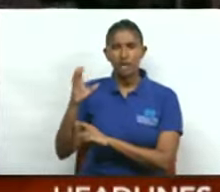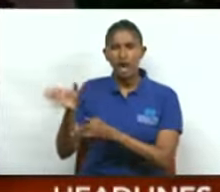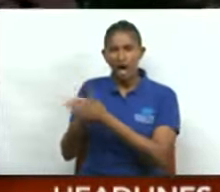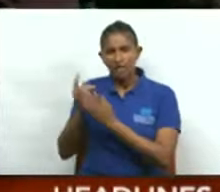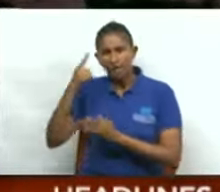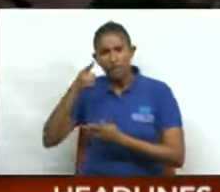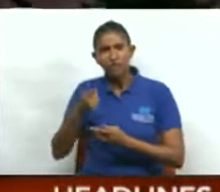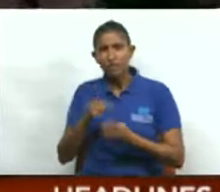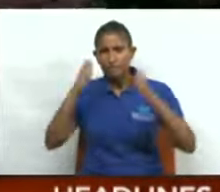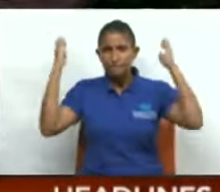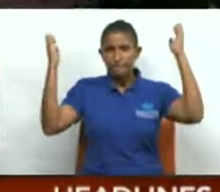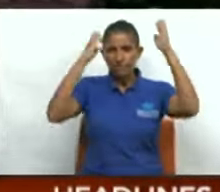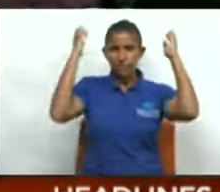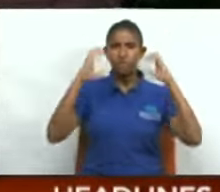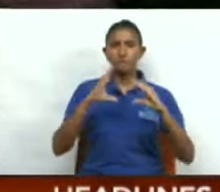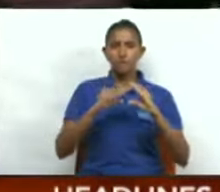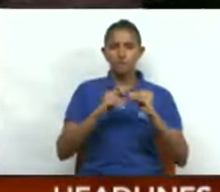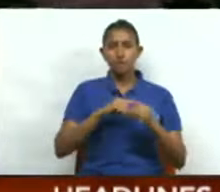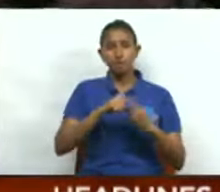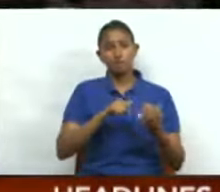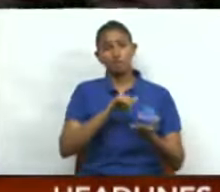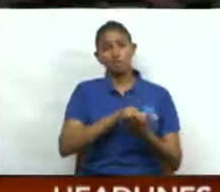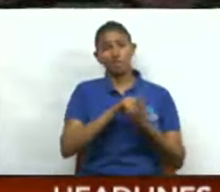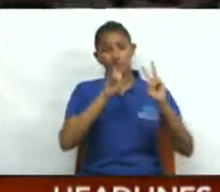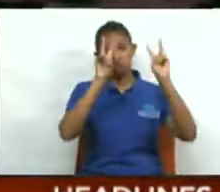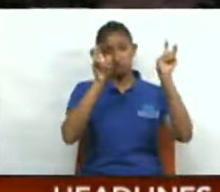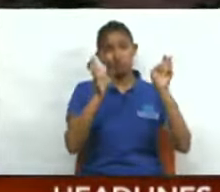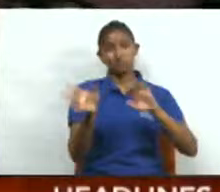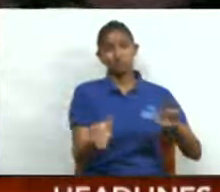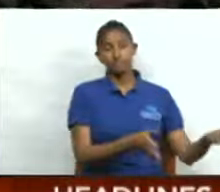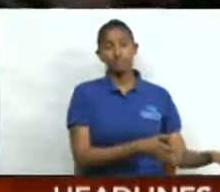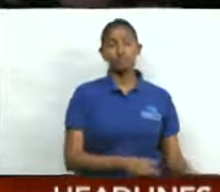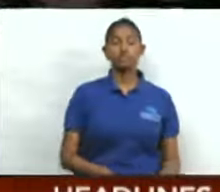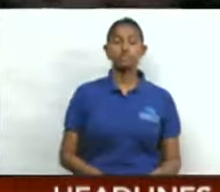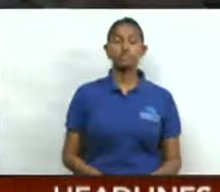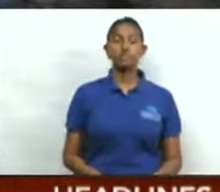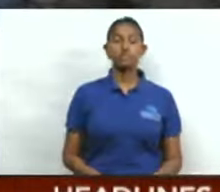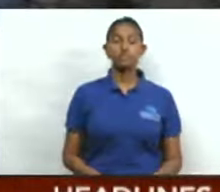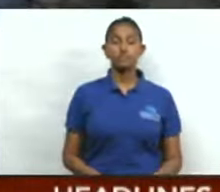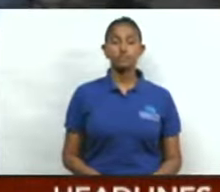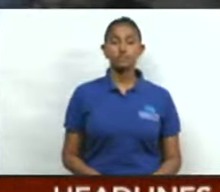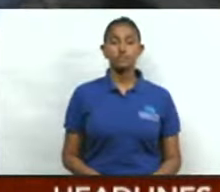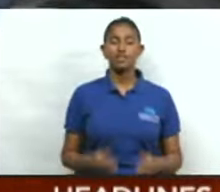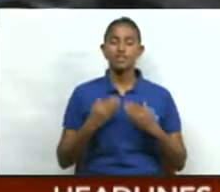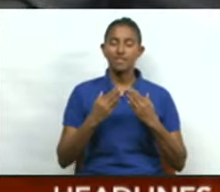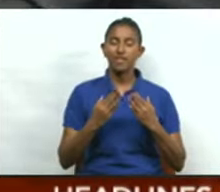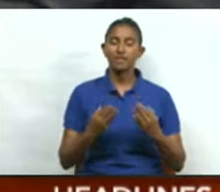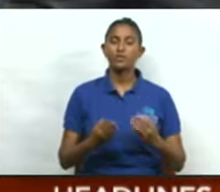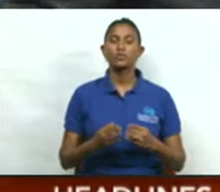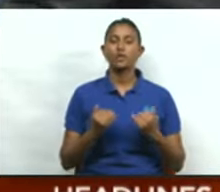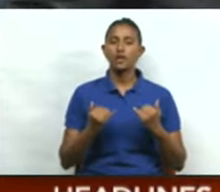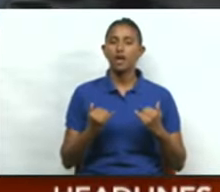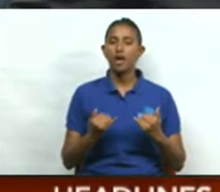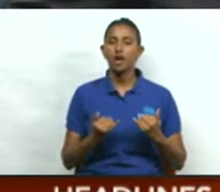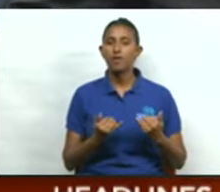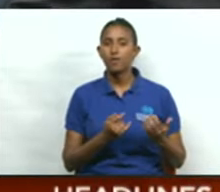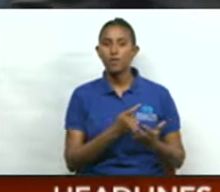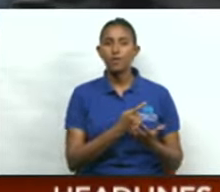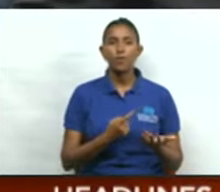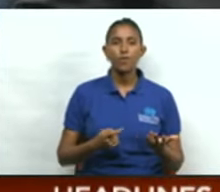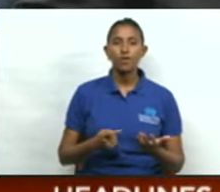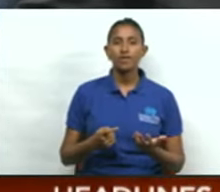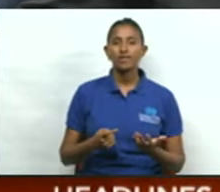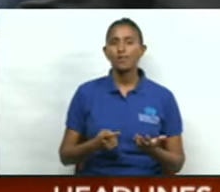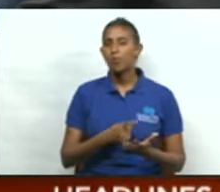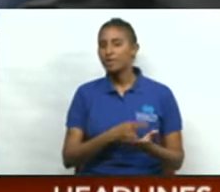be convened on the issue. Kijan Haynes, CNC3 News. All right, thank you very much, Kijan. Let's hand you over now to Kay-Marie to see what's coming up in the